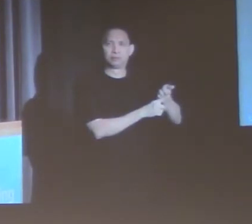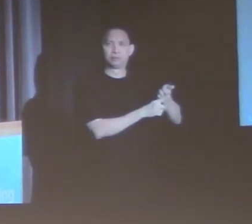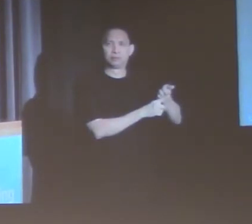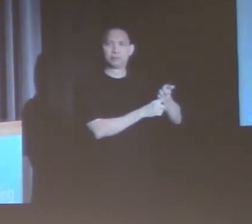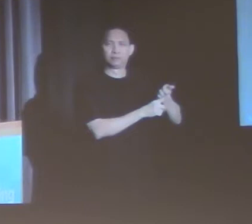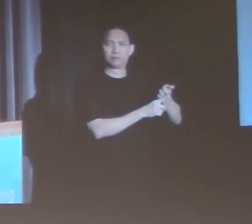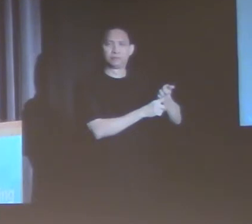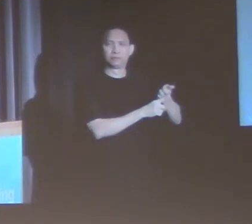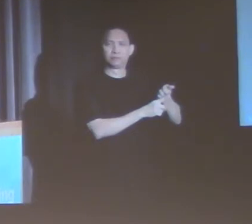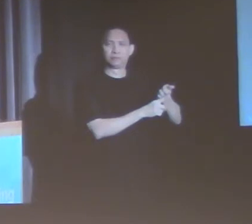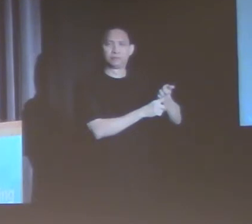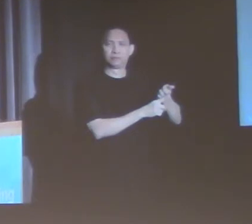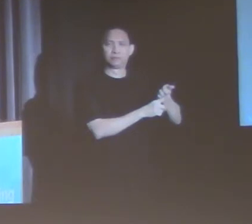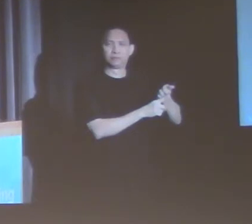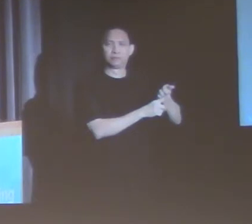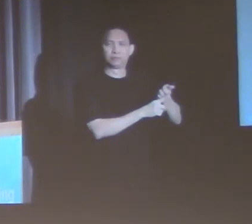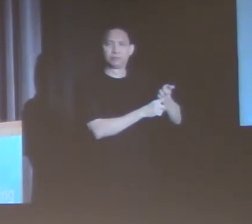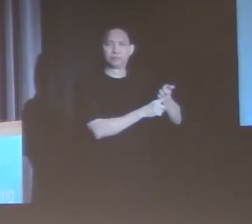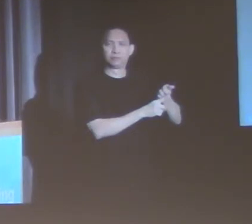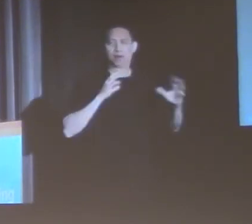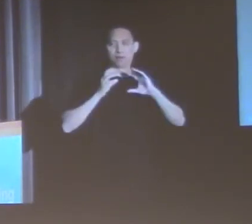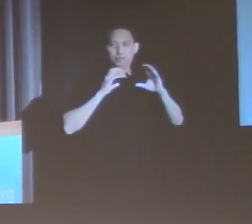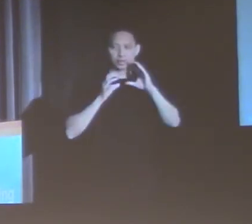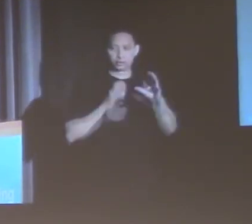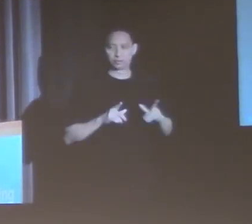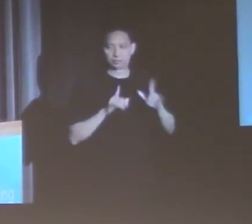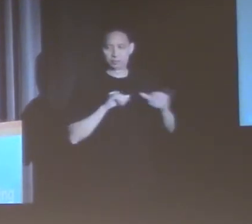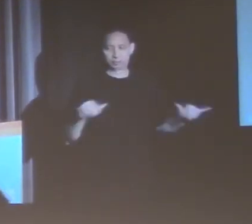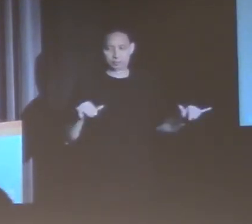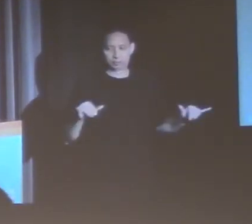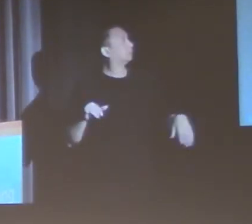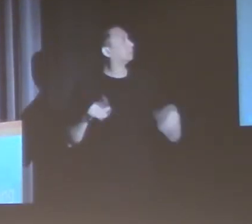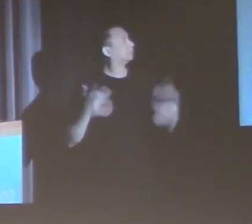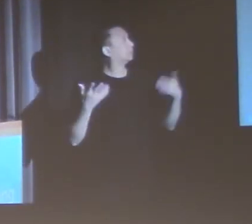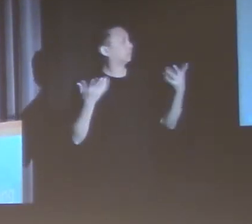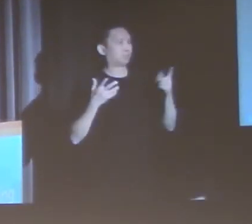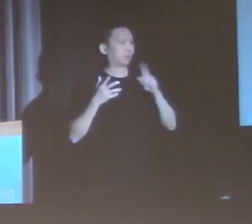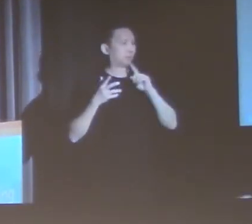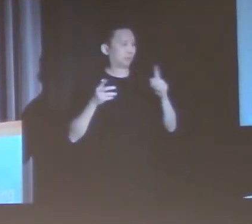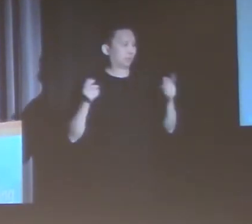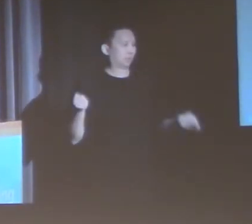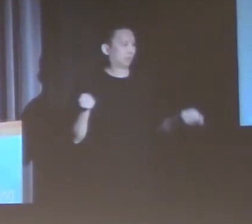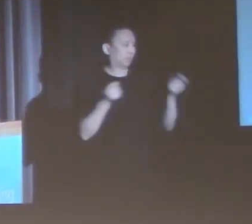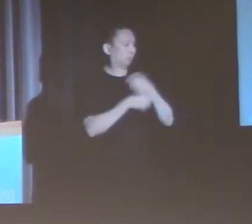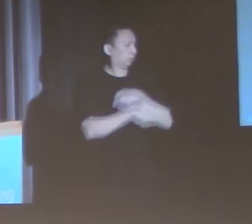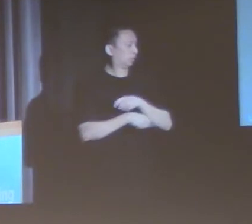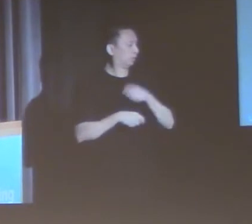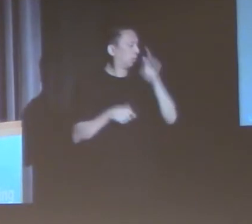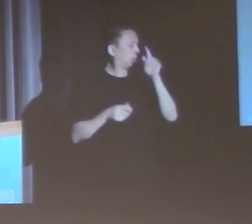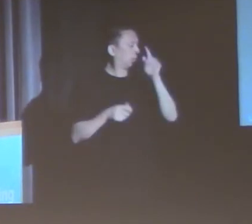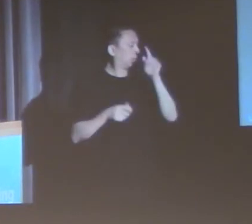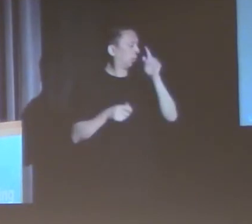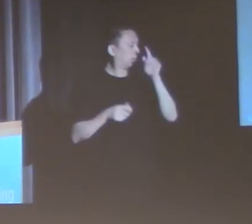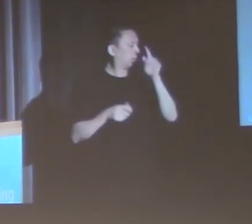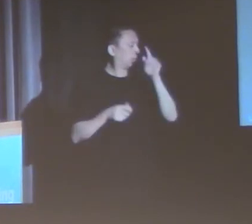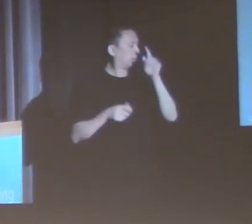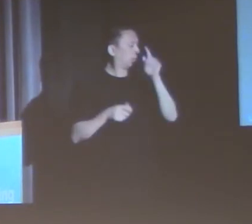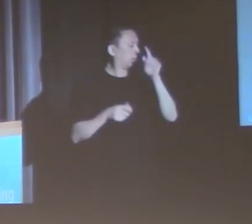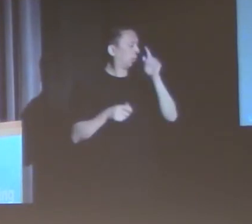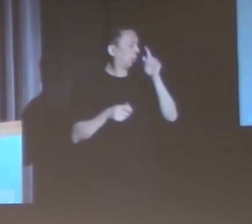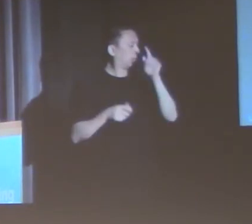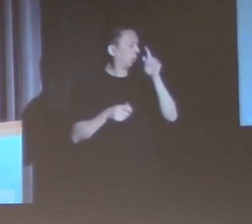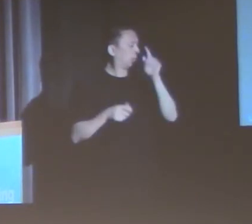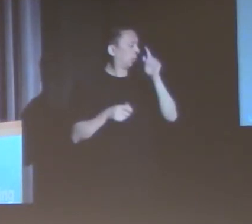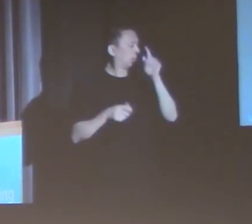of conversation and just in exchanging, you know, experiences, and me going back and